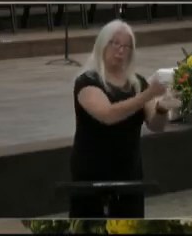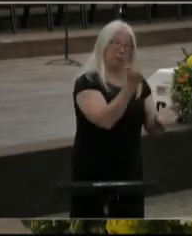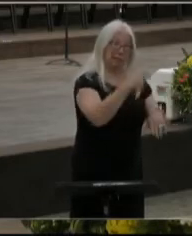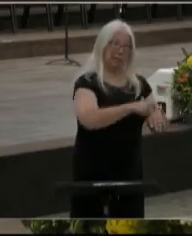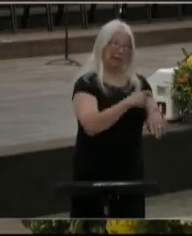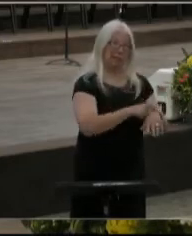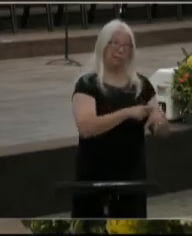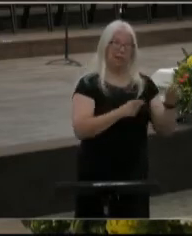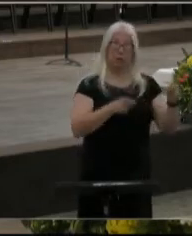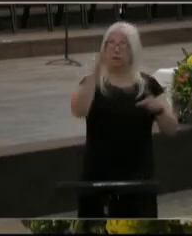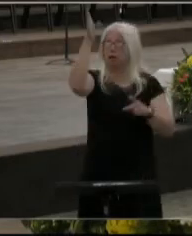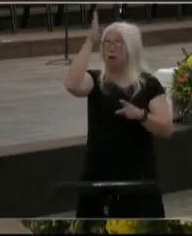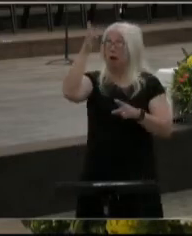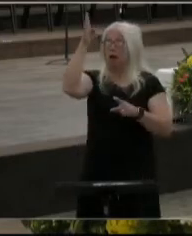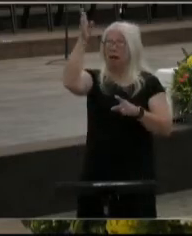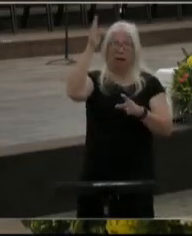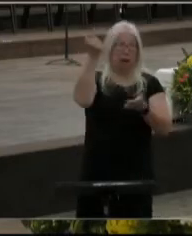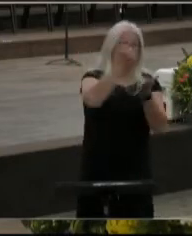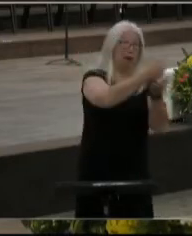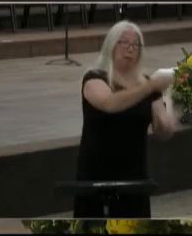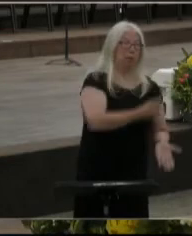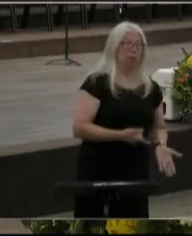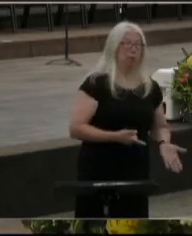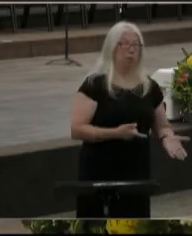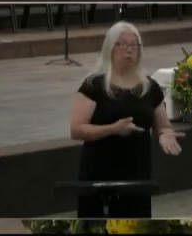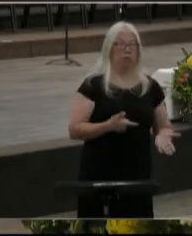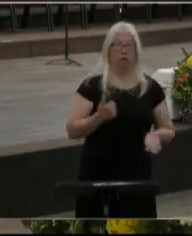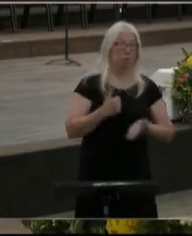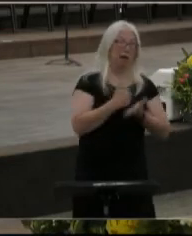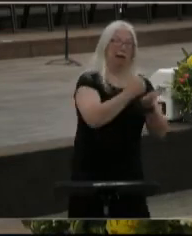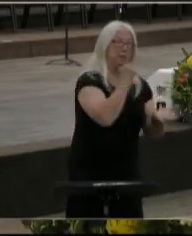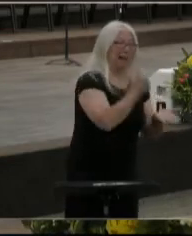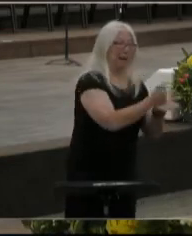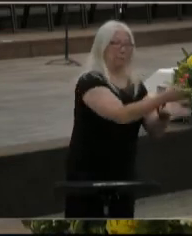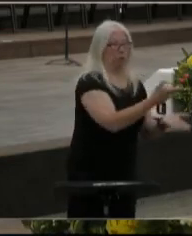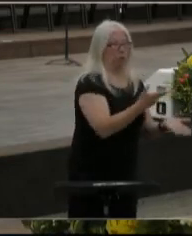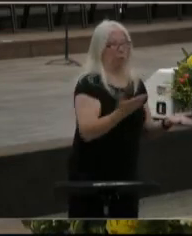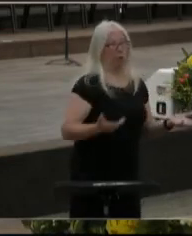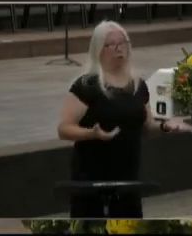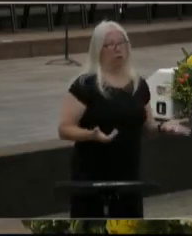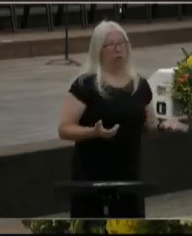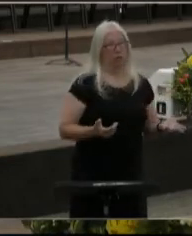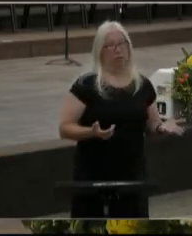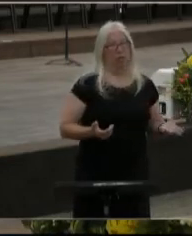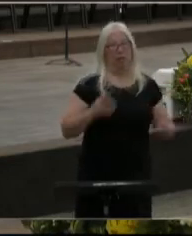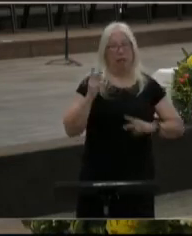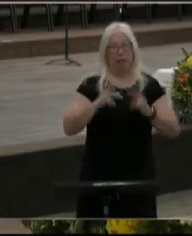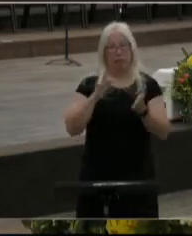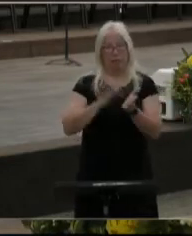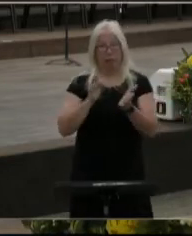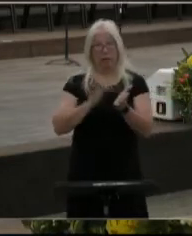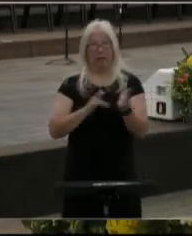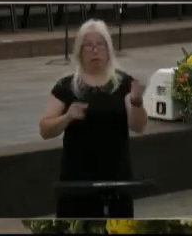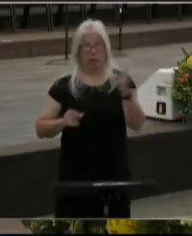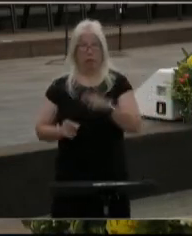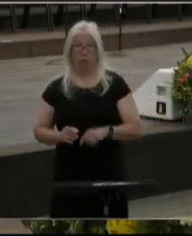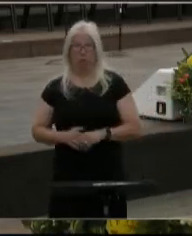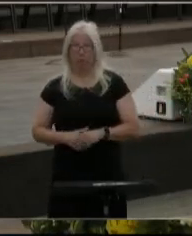But now you need to go to God and let God get you some help. Because obviously my help ain't helping you. There are people going to take advantage of